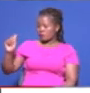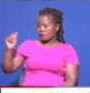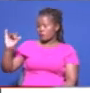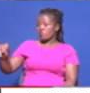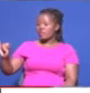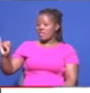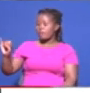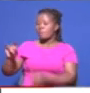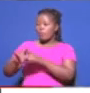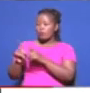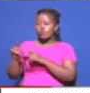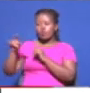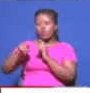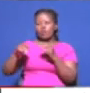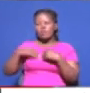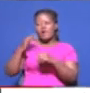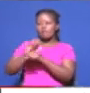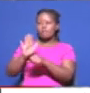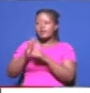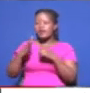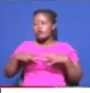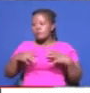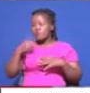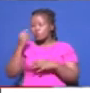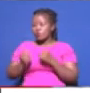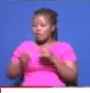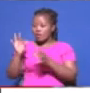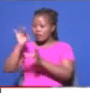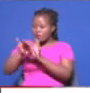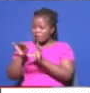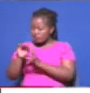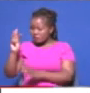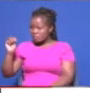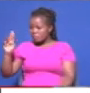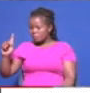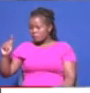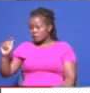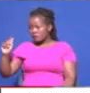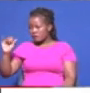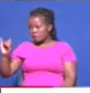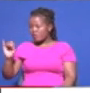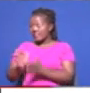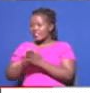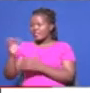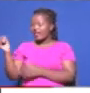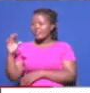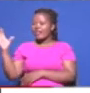tuko na watu wanapika kura kwa Dr. Mutai, kuna hawa candidates wengine. Lakini hatuna